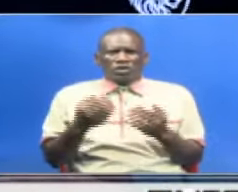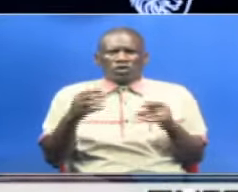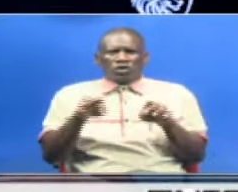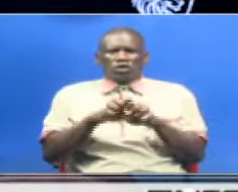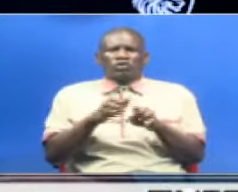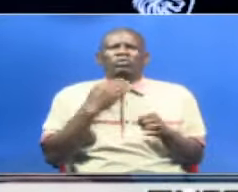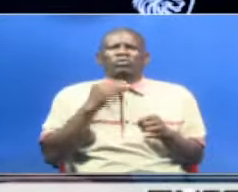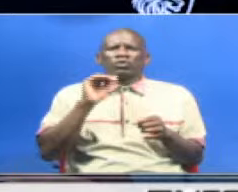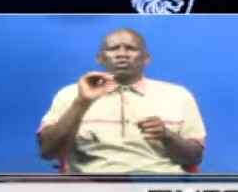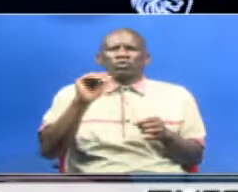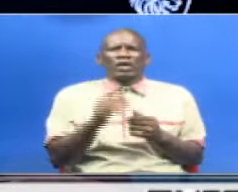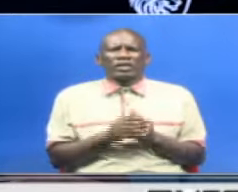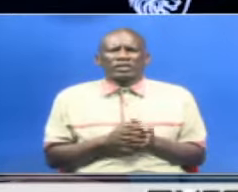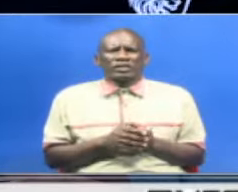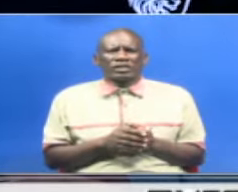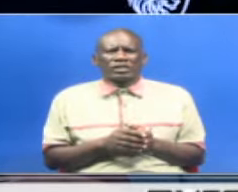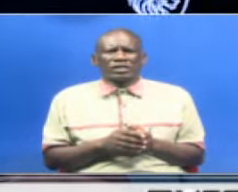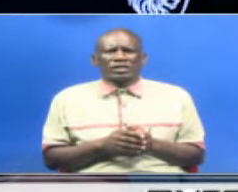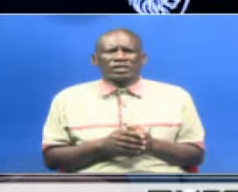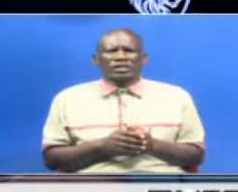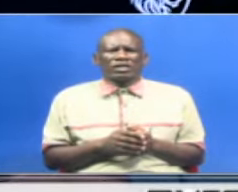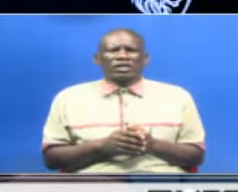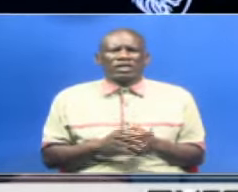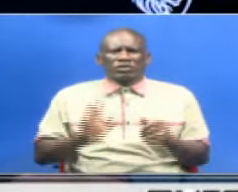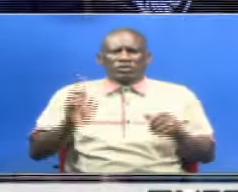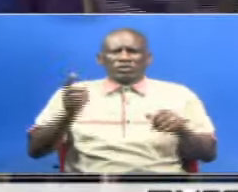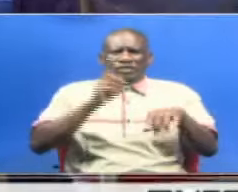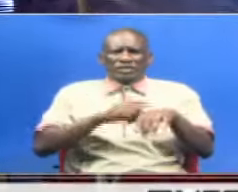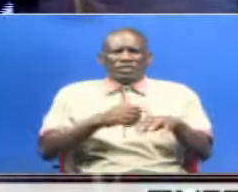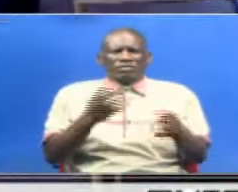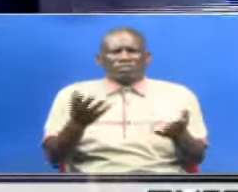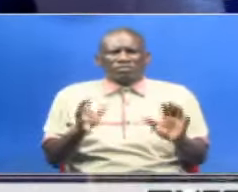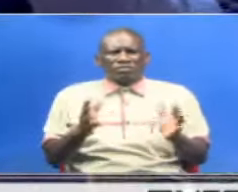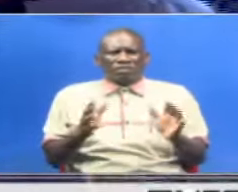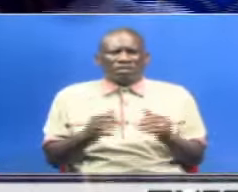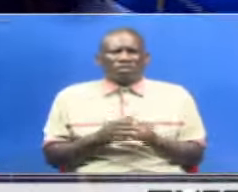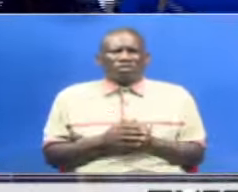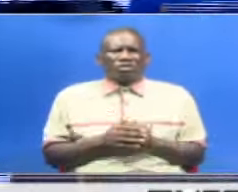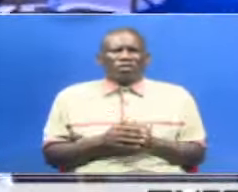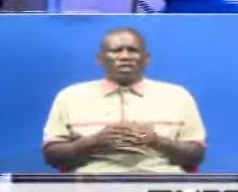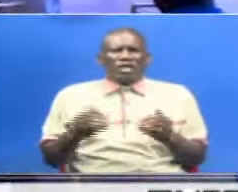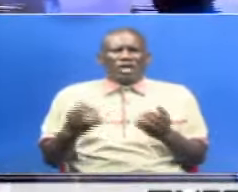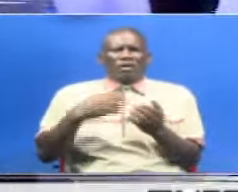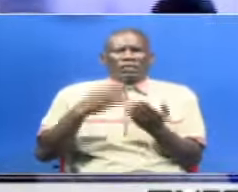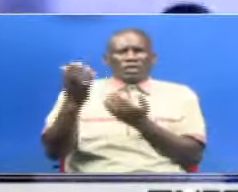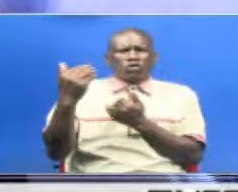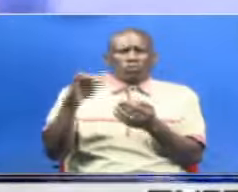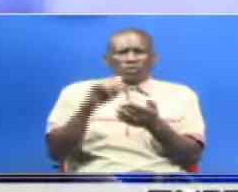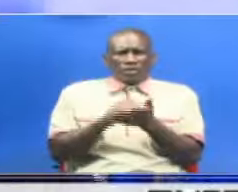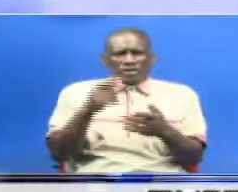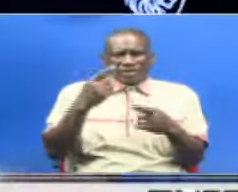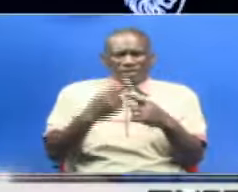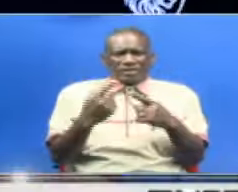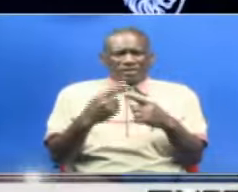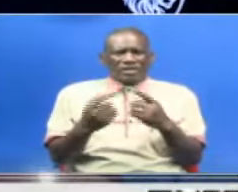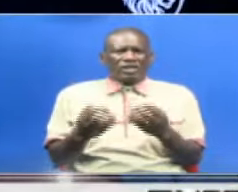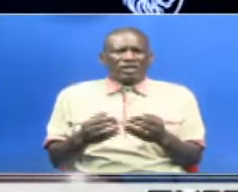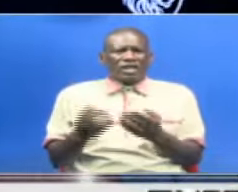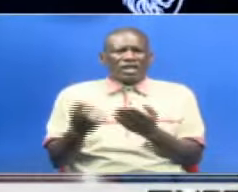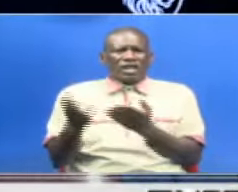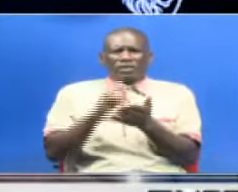my first time, so it was really not good, but I'm hoping this year I'm much